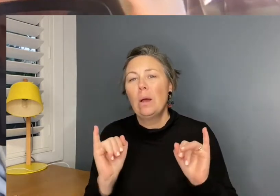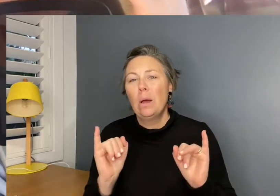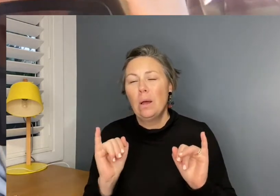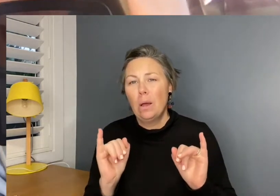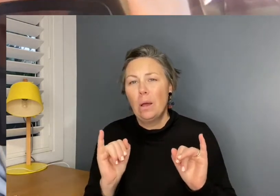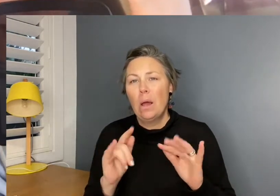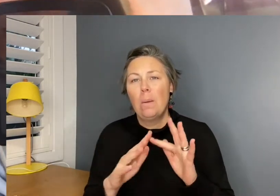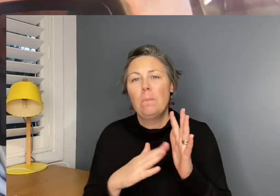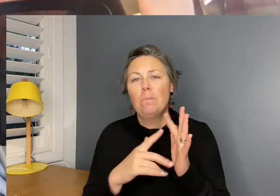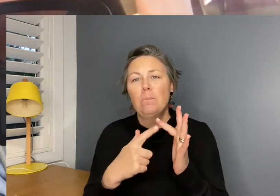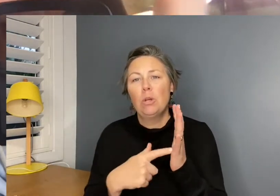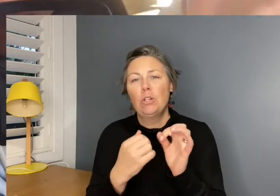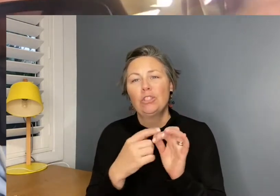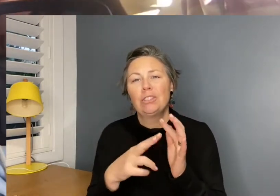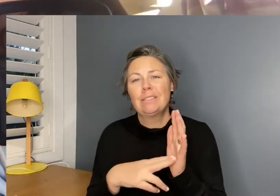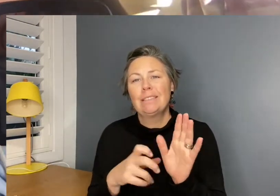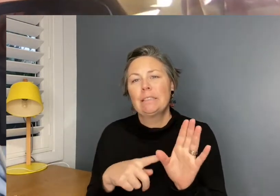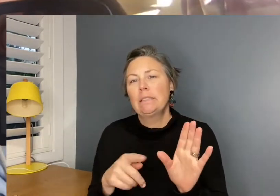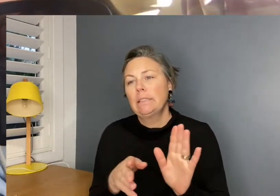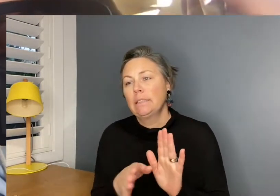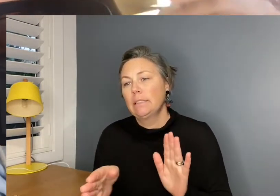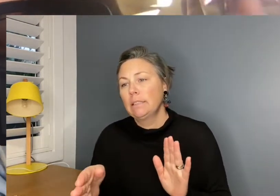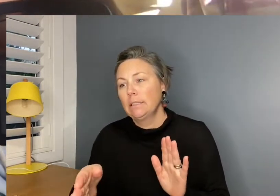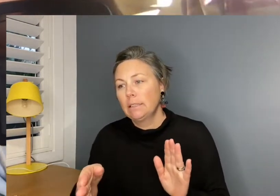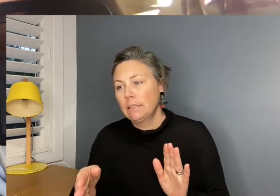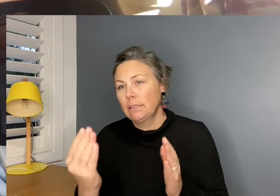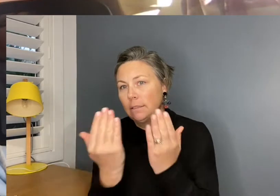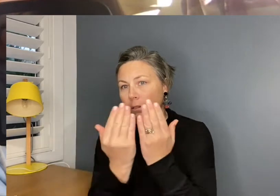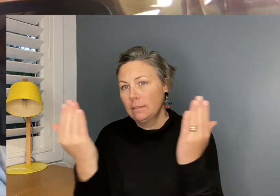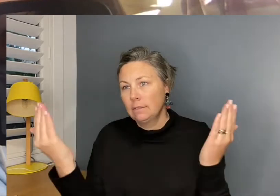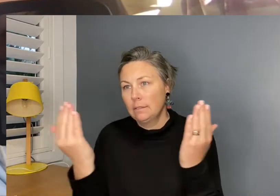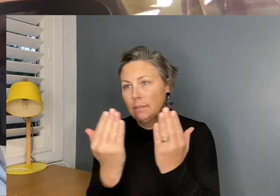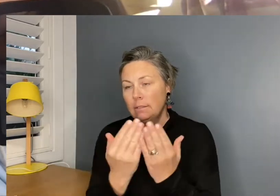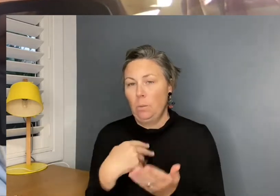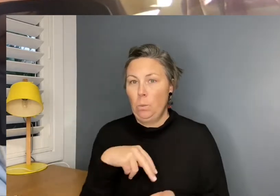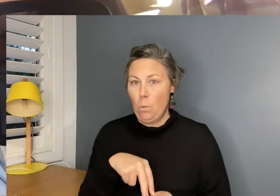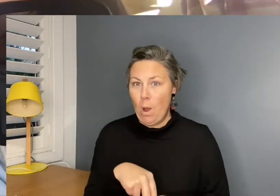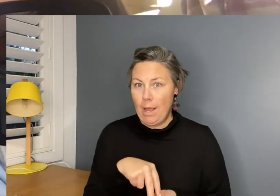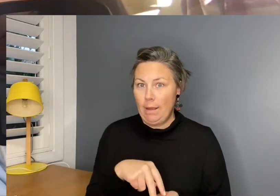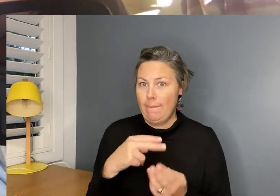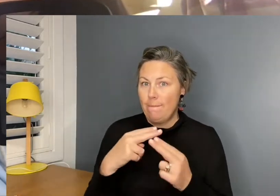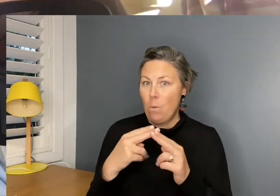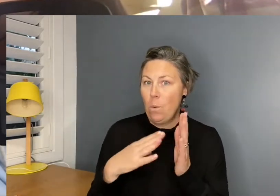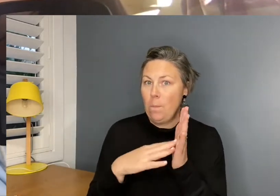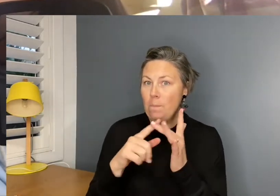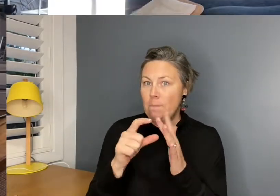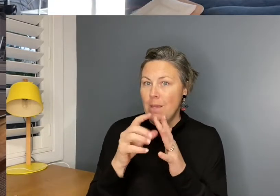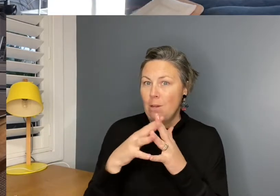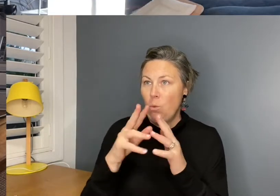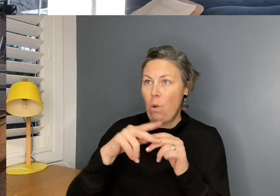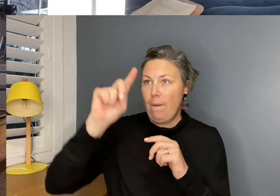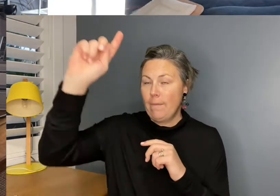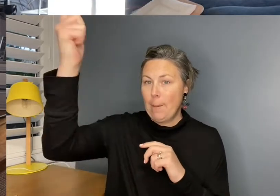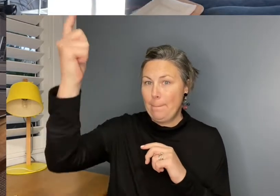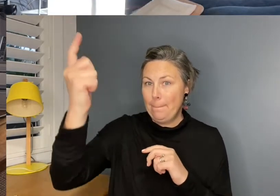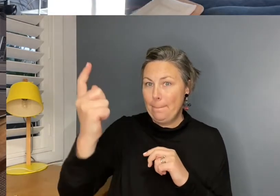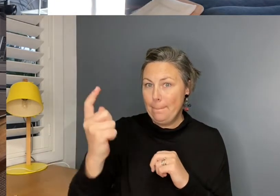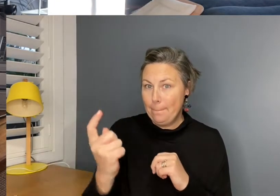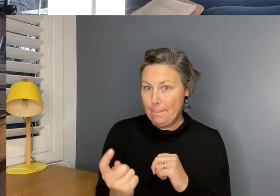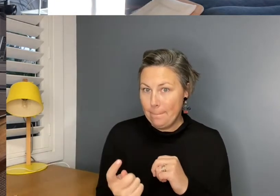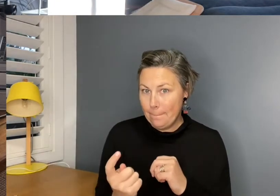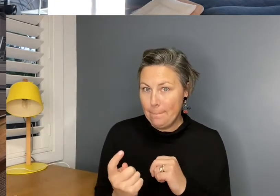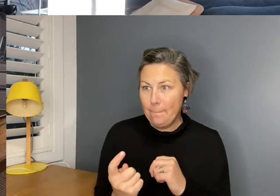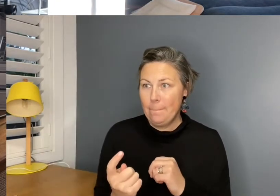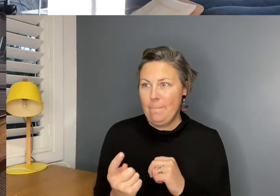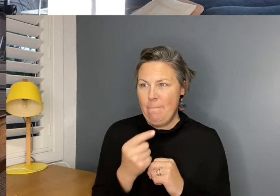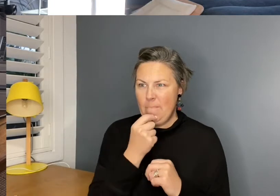entrance and sort of wait for your midwife to come down and get you. So that part of it was a bit of an awkward transition, I suppose,